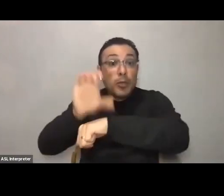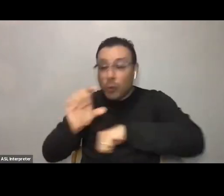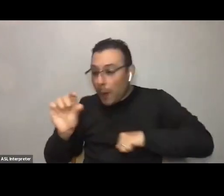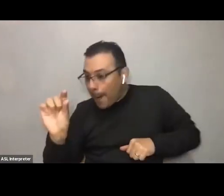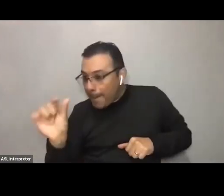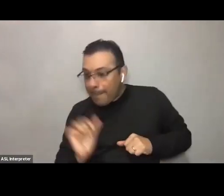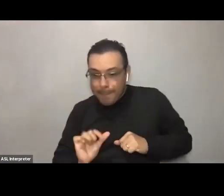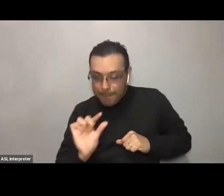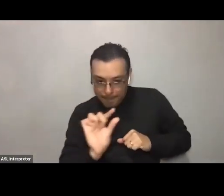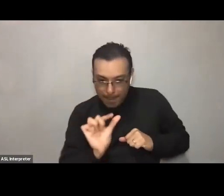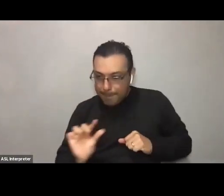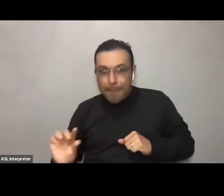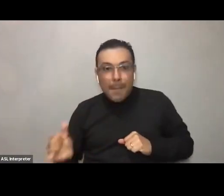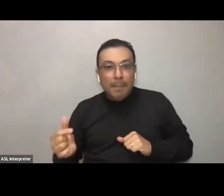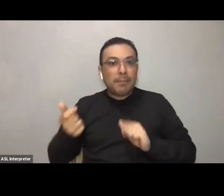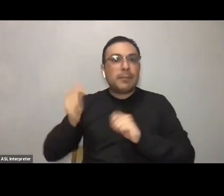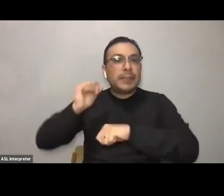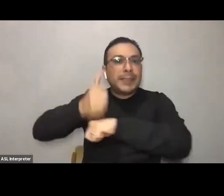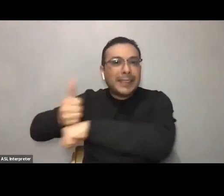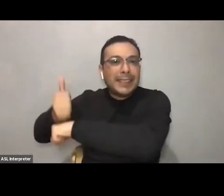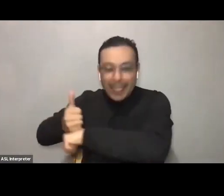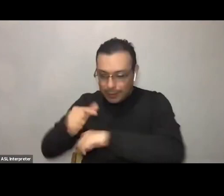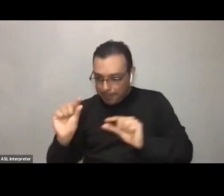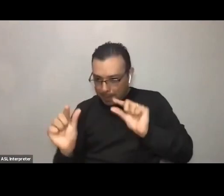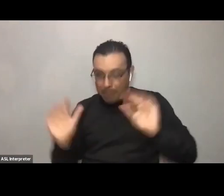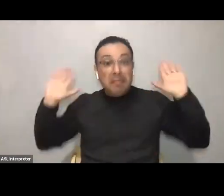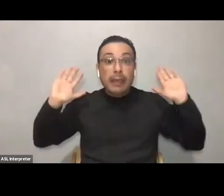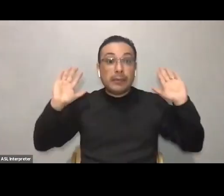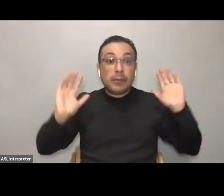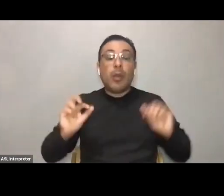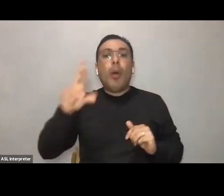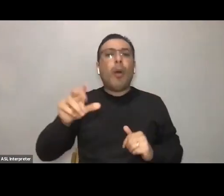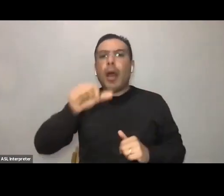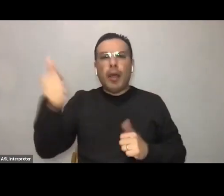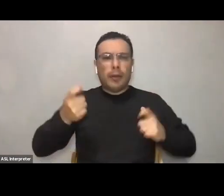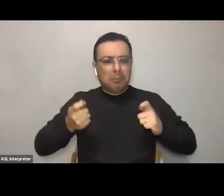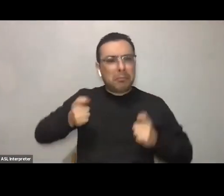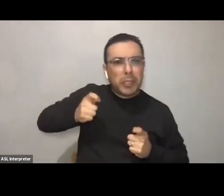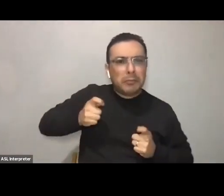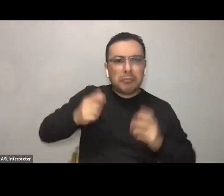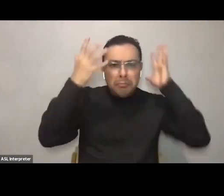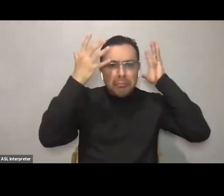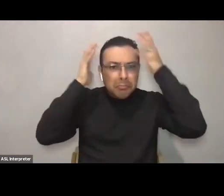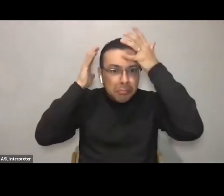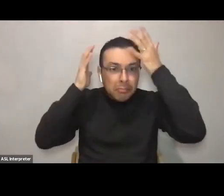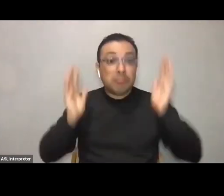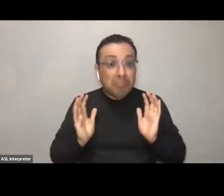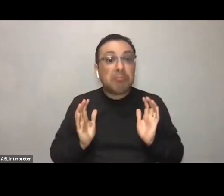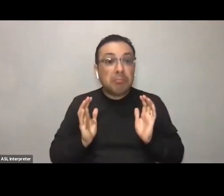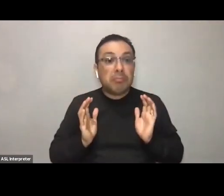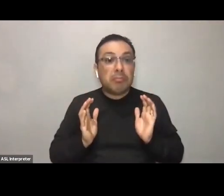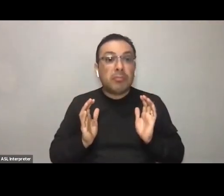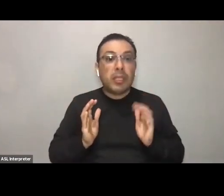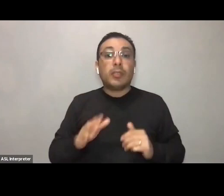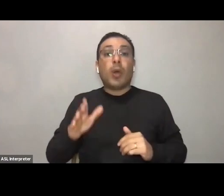in how you present things or connect with your audiences. And some are about shifting an attitude. You already